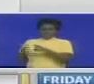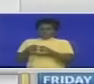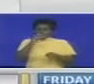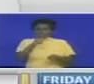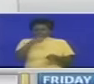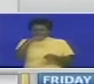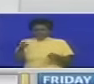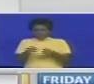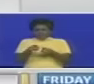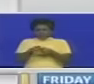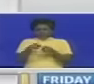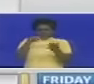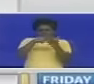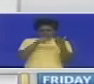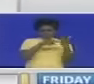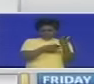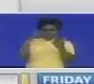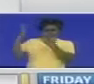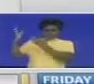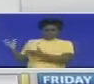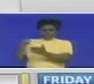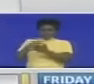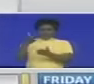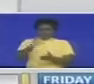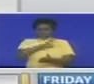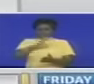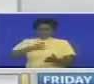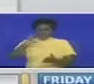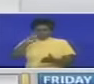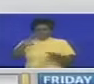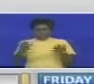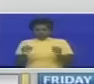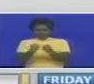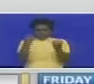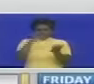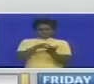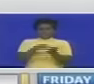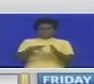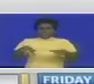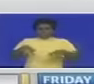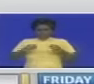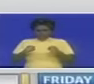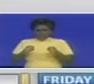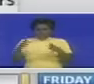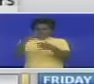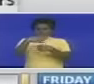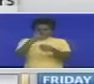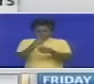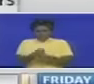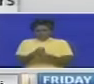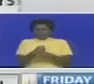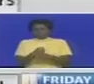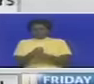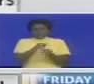Board Managing Director Mirithi Ndegwa, Kenya Tourism Federation Chairperson Lucy Karume, Chairman of the Kenya Association of Hotel Keepers and